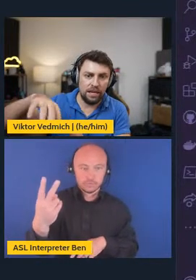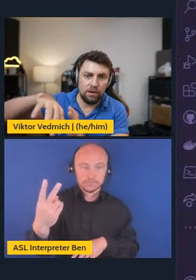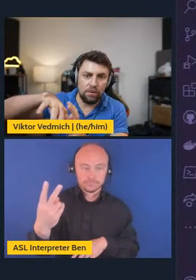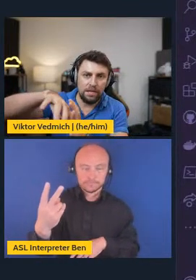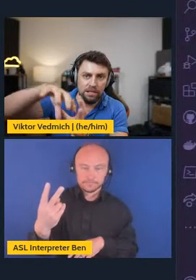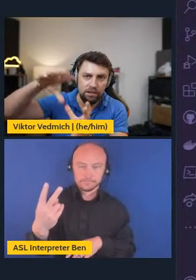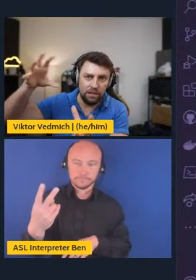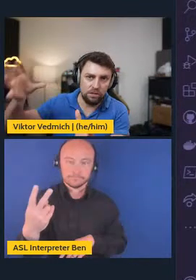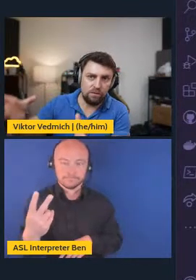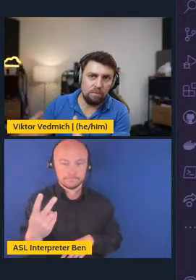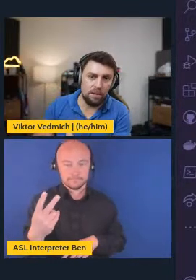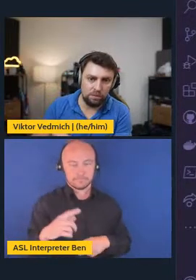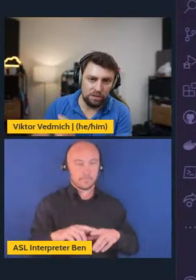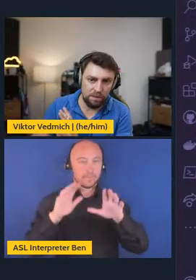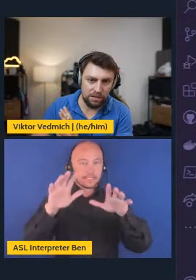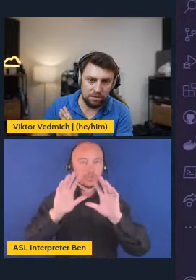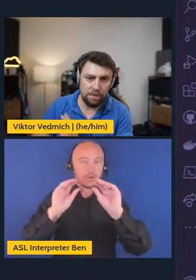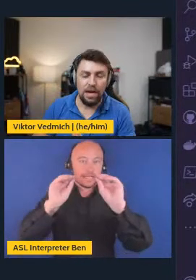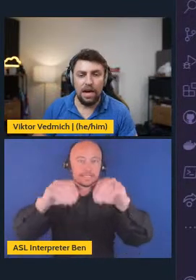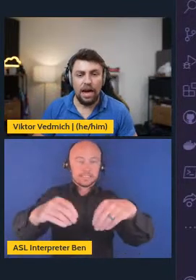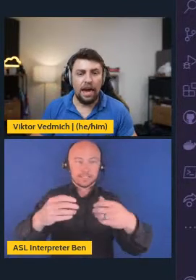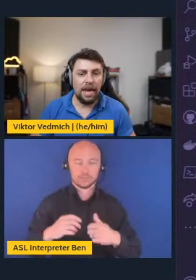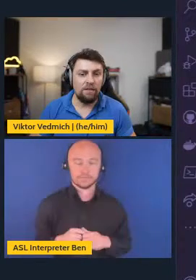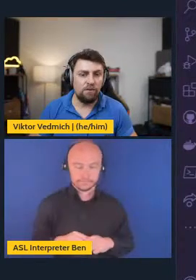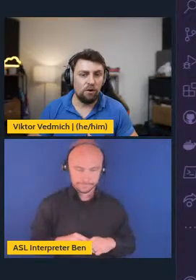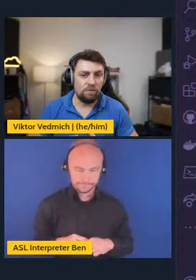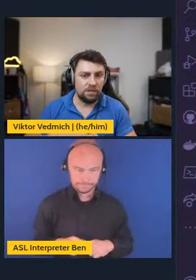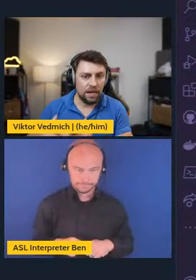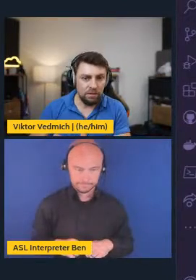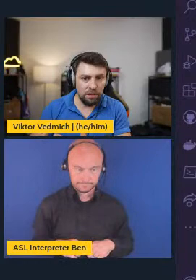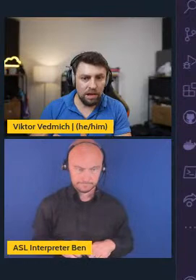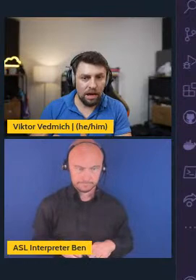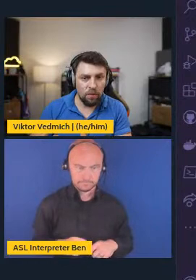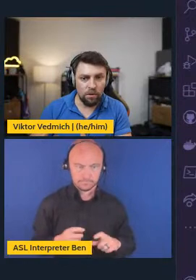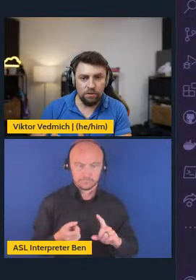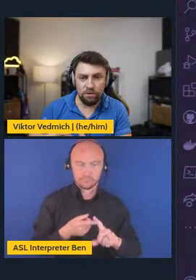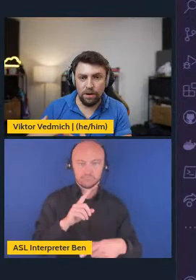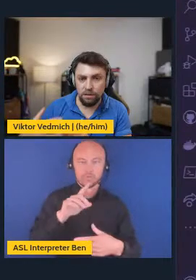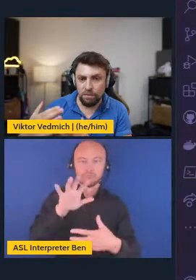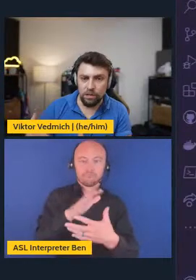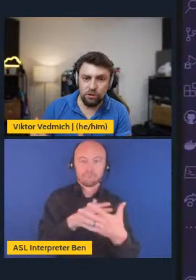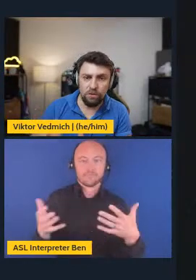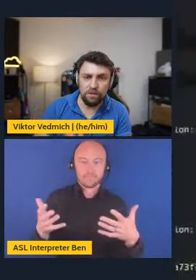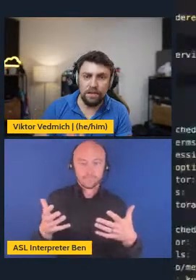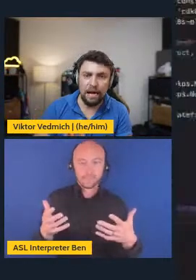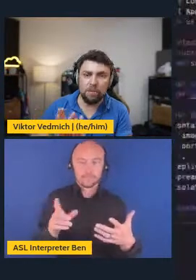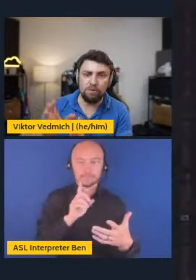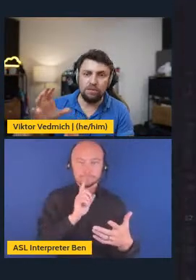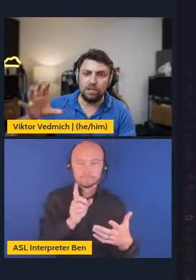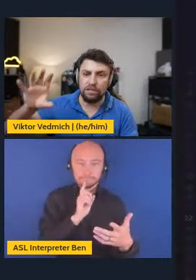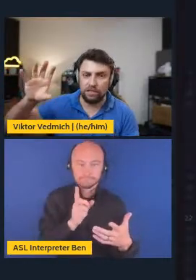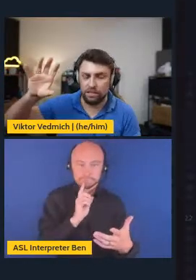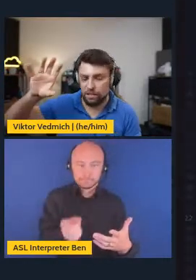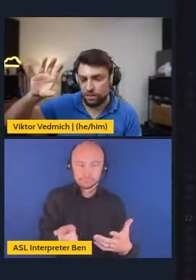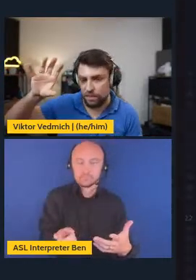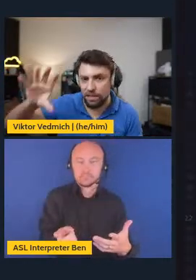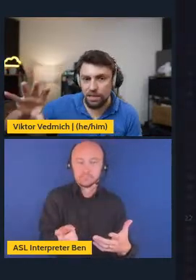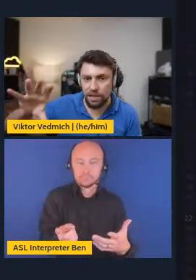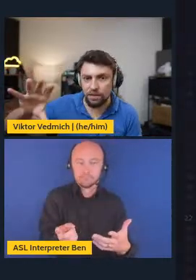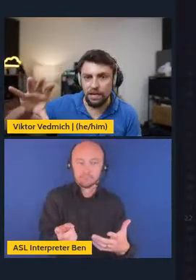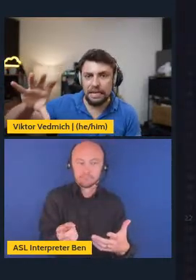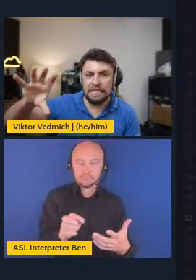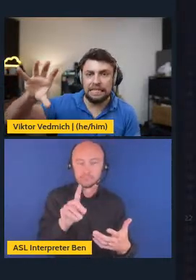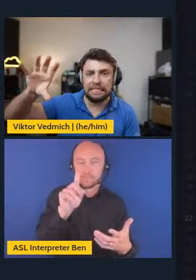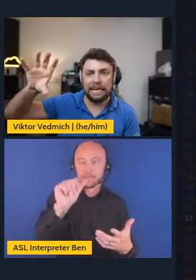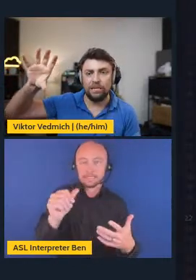like a great isolation from network perspective. And from scheduling, I want to attract it, make sure that I put this data